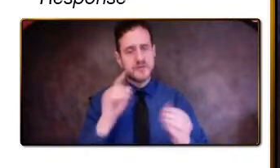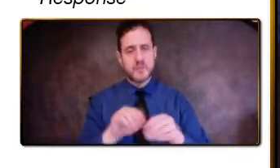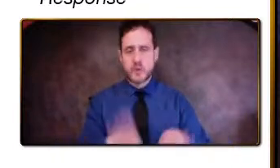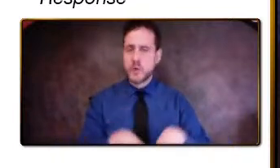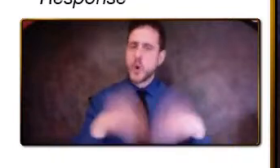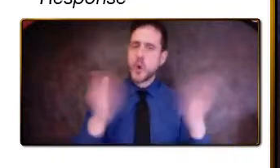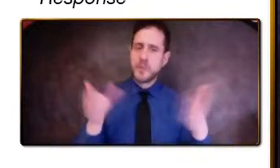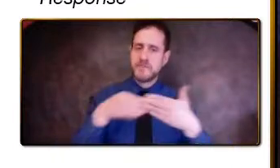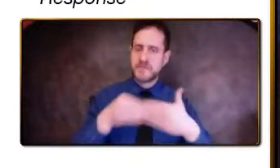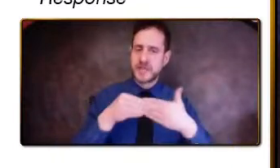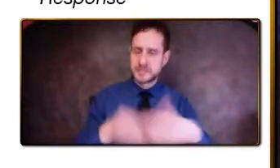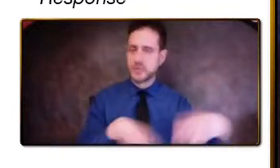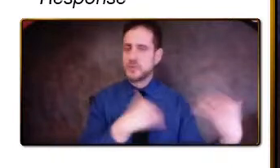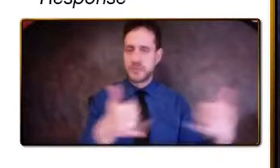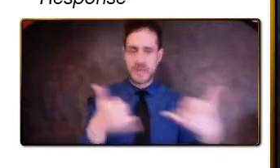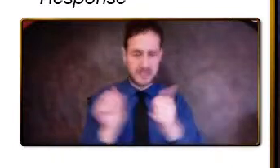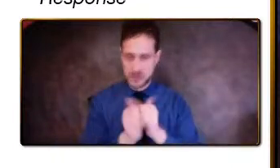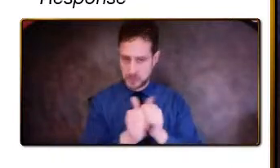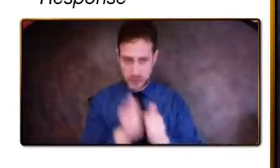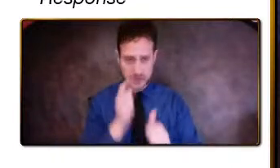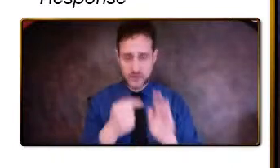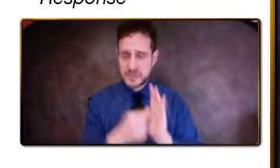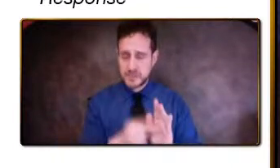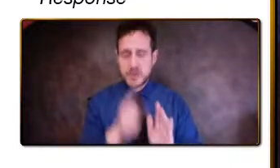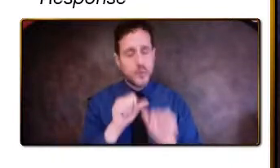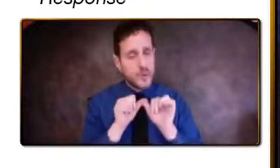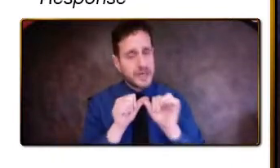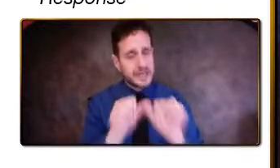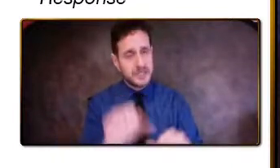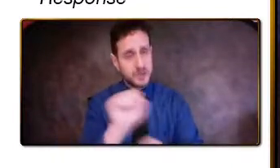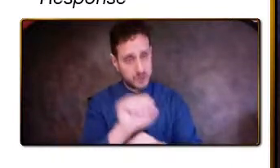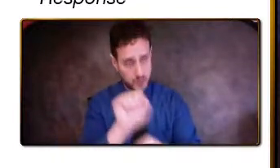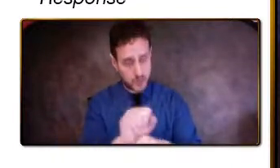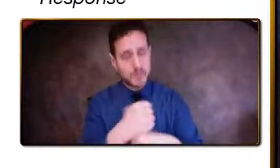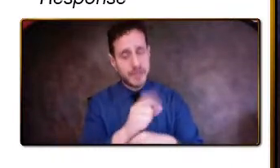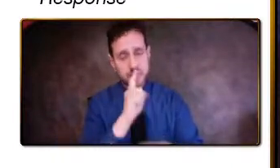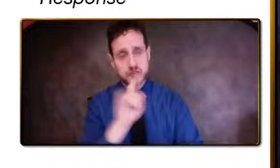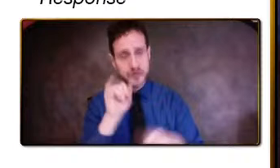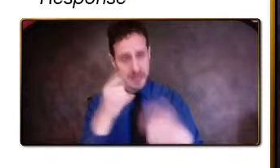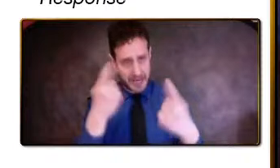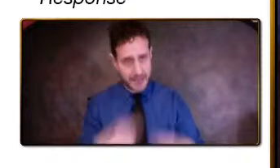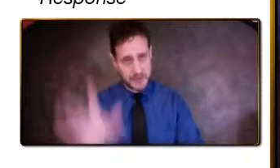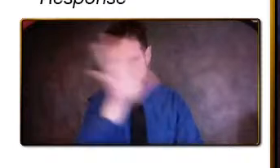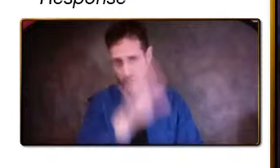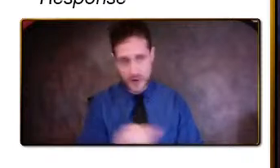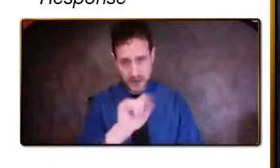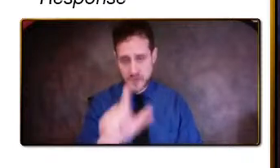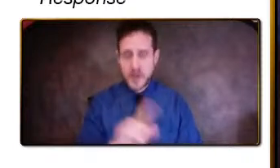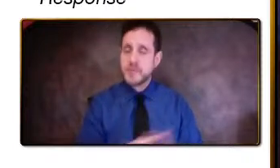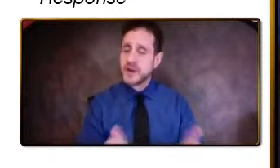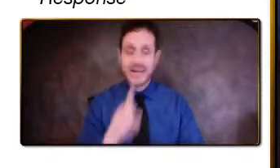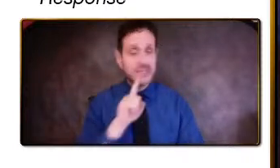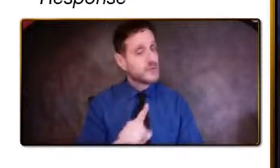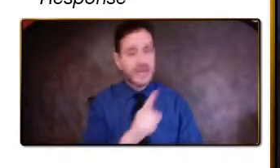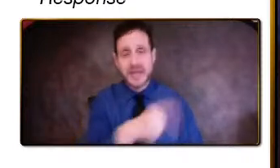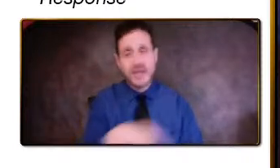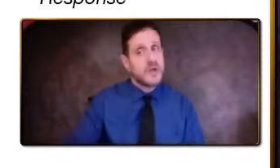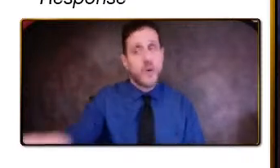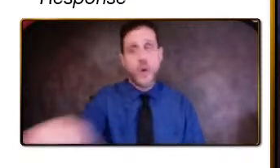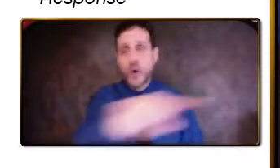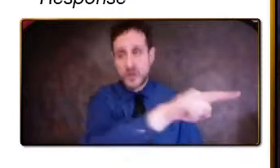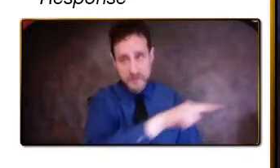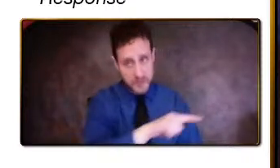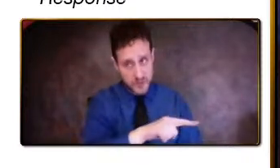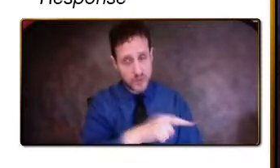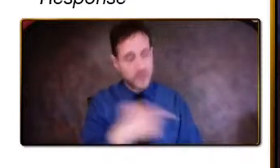example, and we're going to continue to work on making sure that that happens across the state. But it's up to everybody in the state of Illinois,